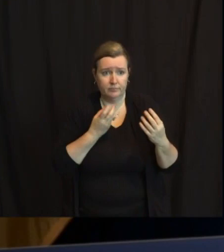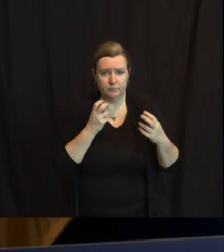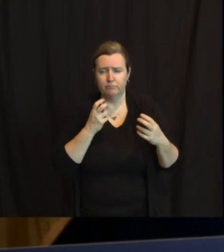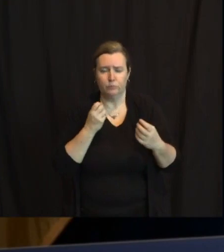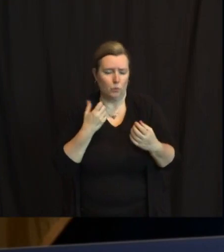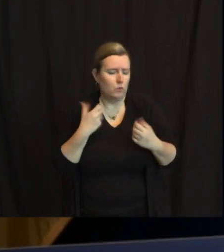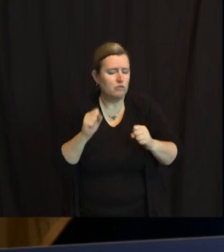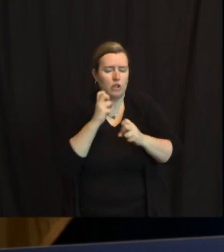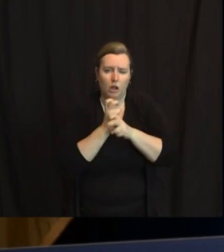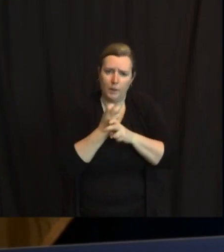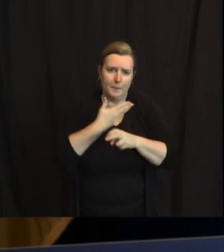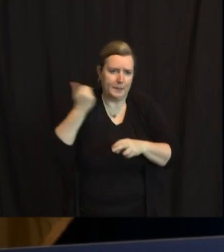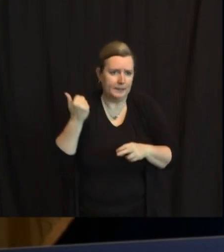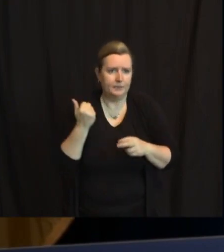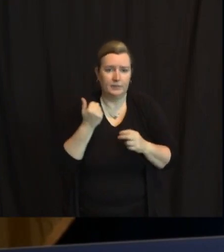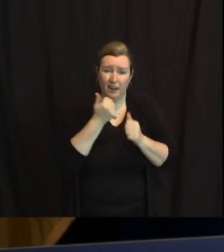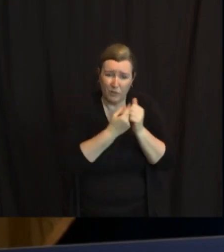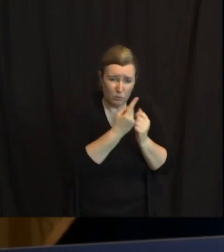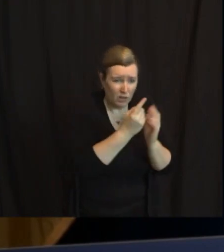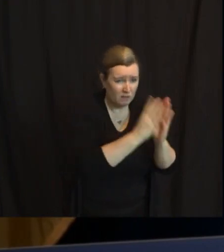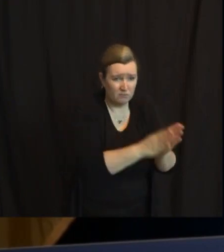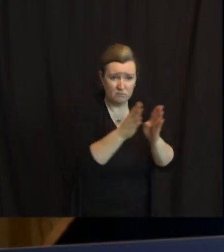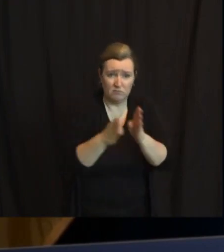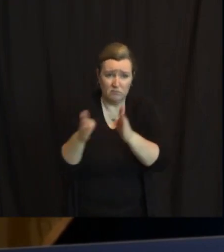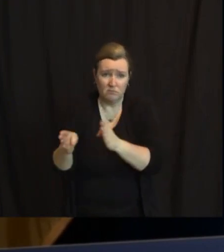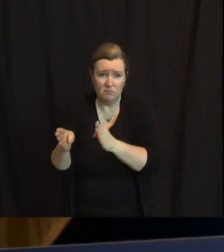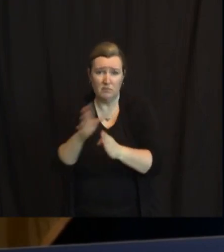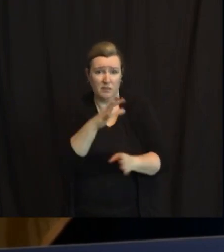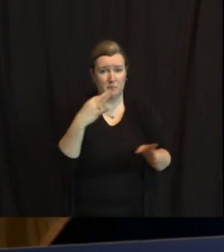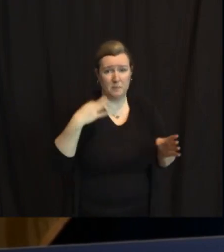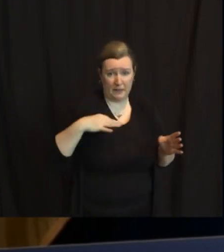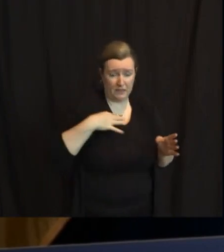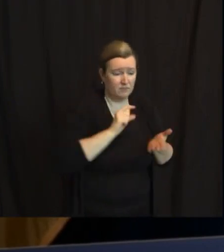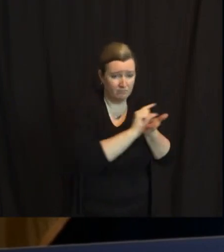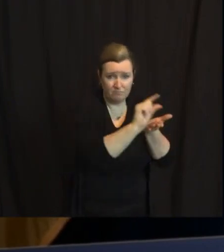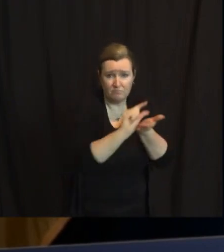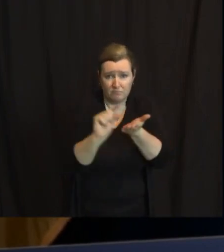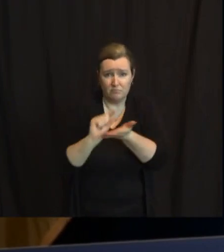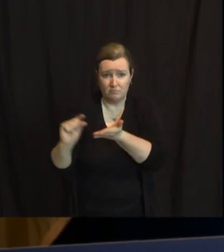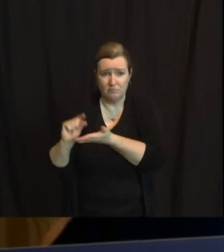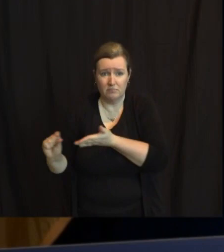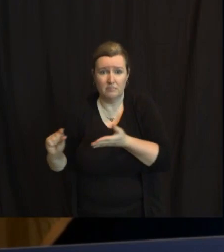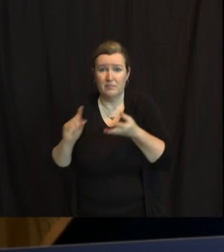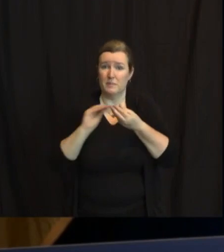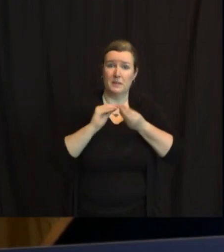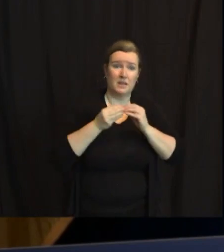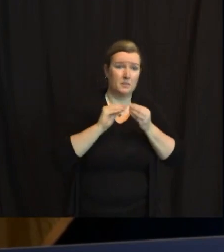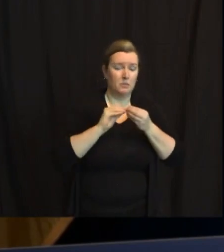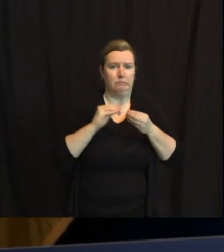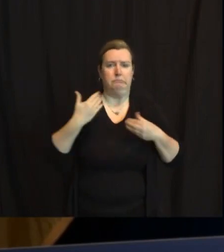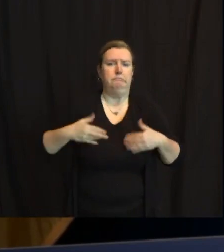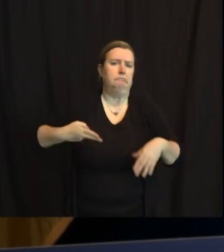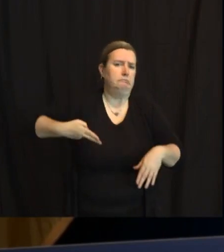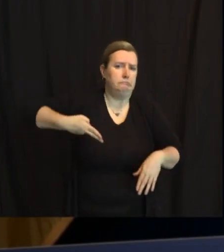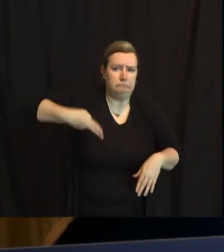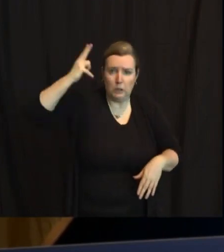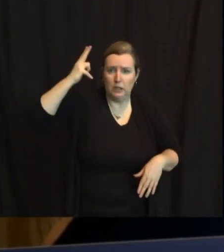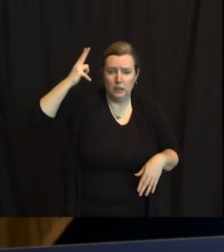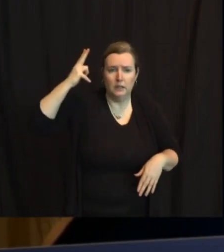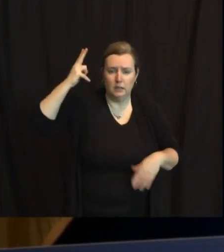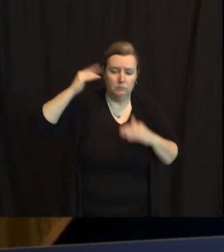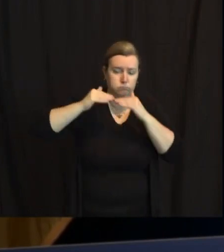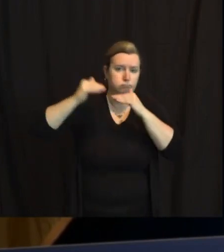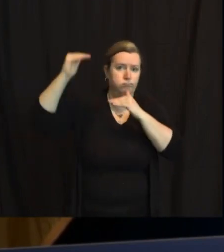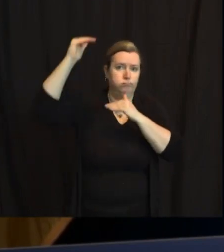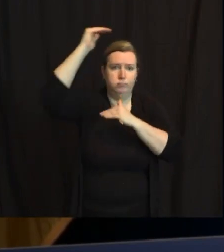person the benefits that they are eligible for. But again, when the number is so big, those outliers and anomalies become very large in the raw